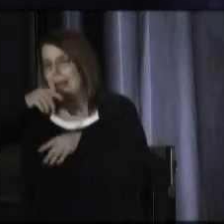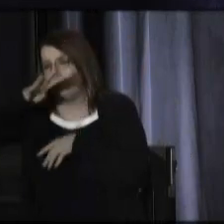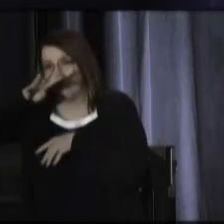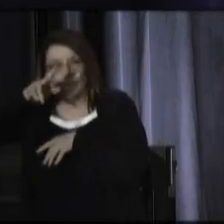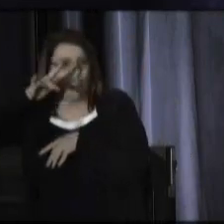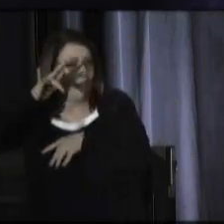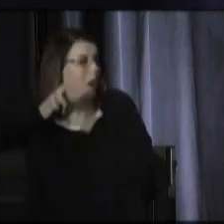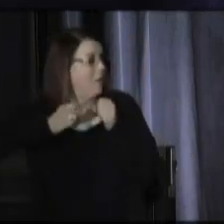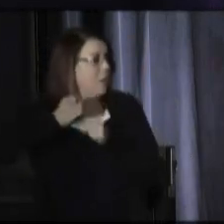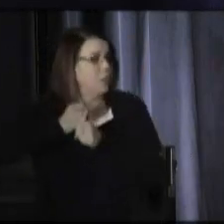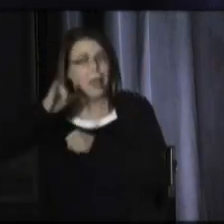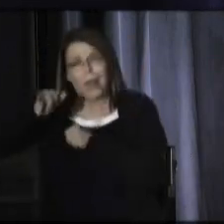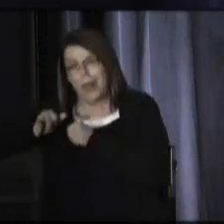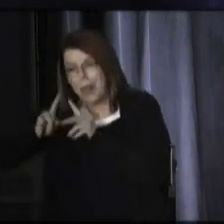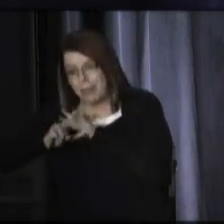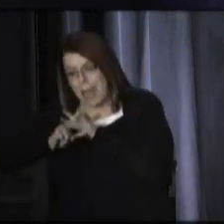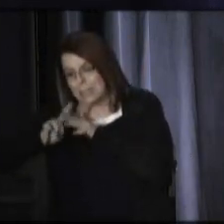And the